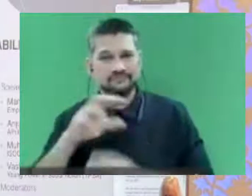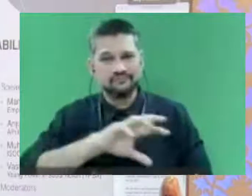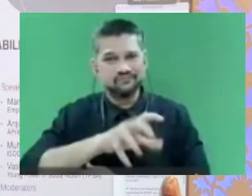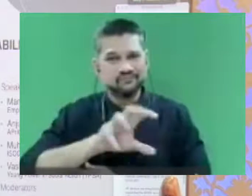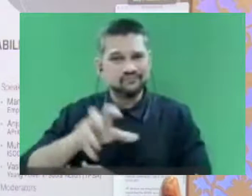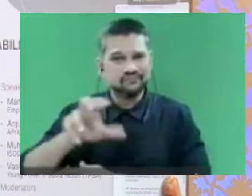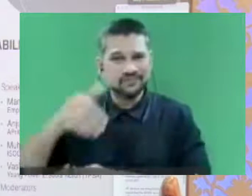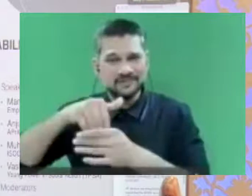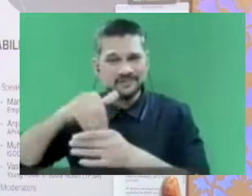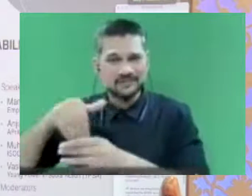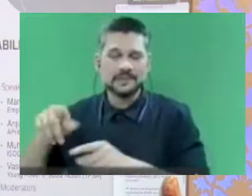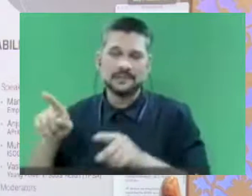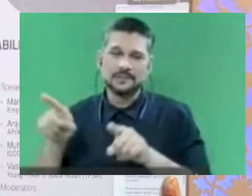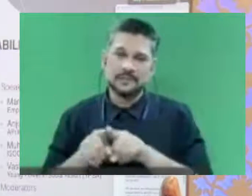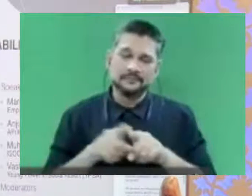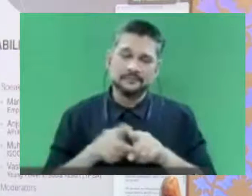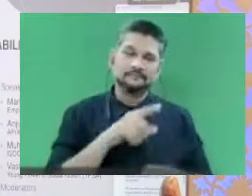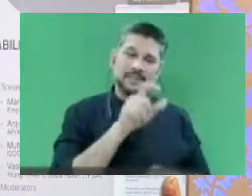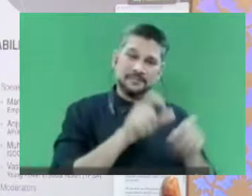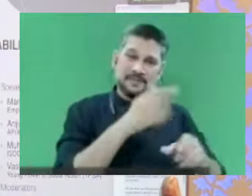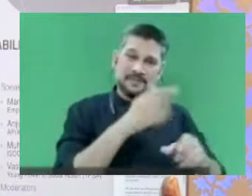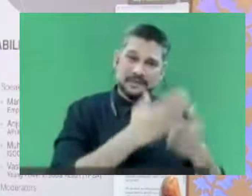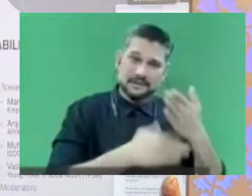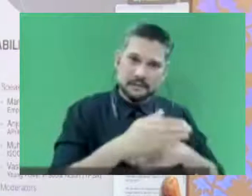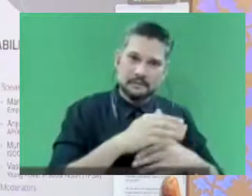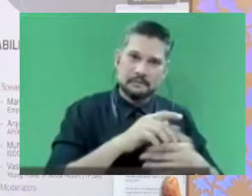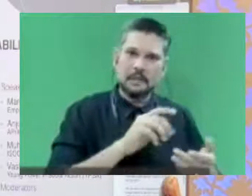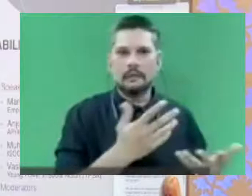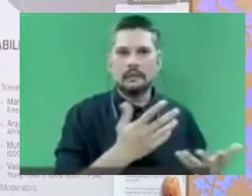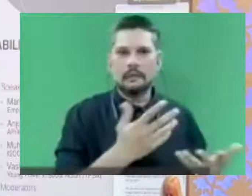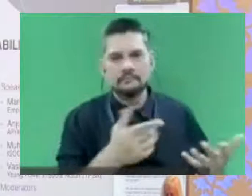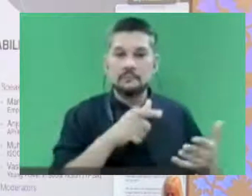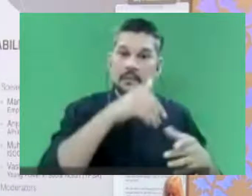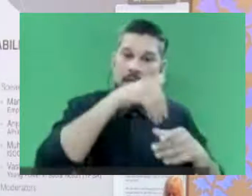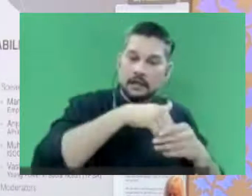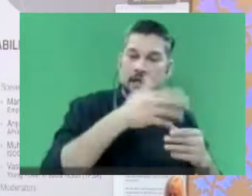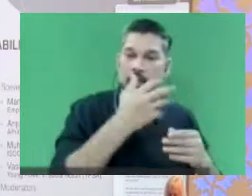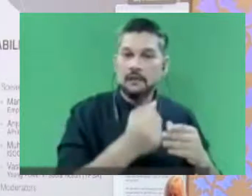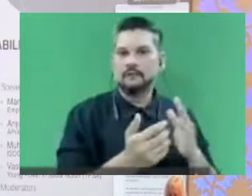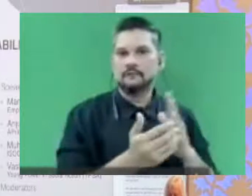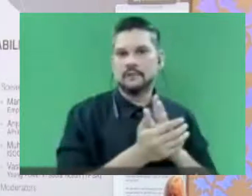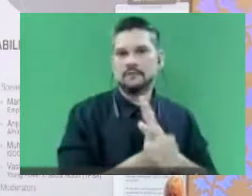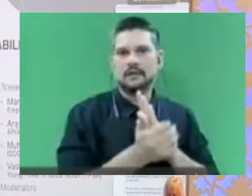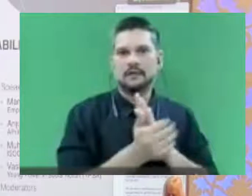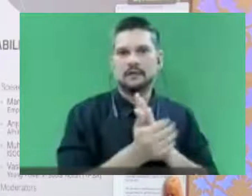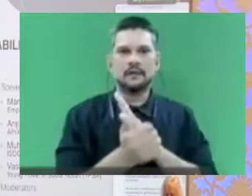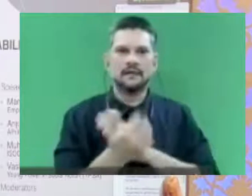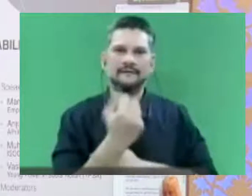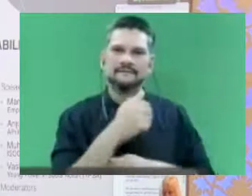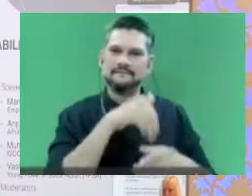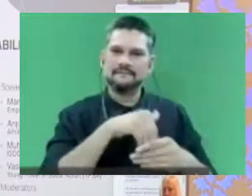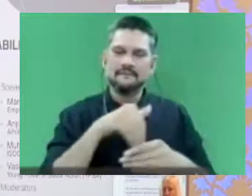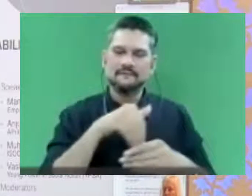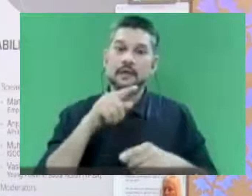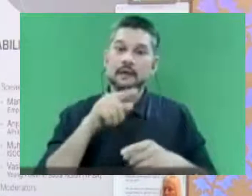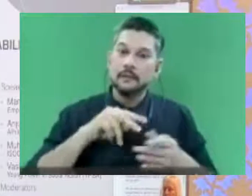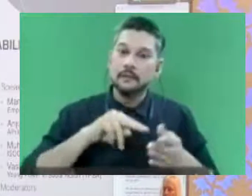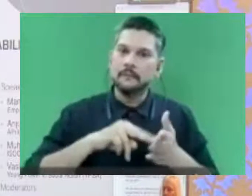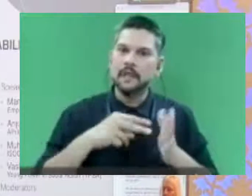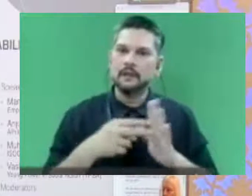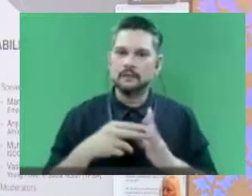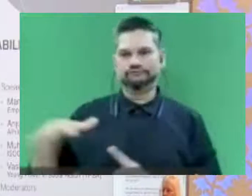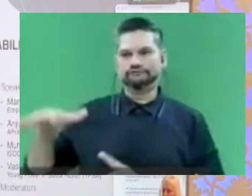kind of abilities. So we need to make the environments wherever they are